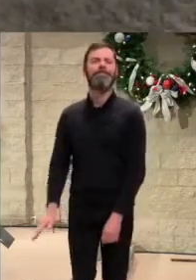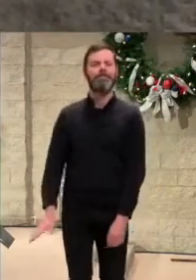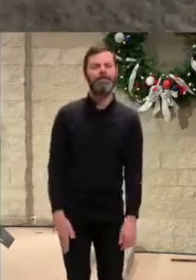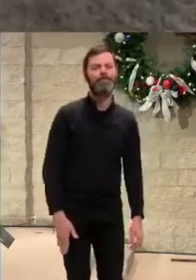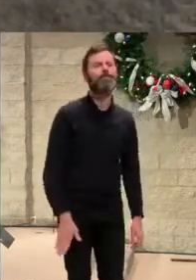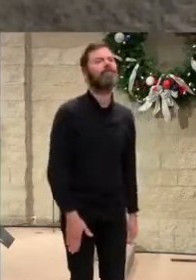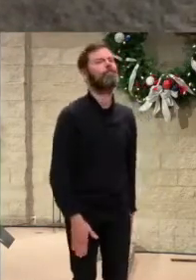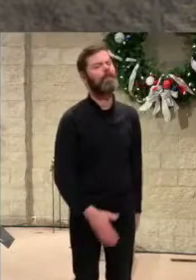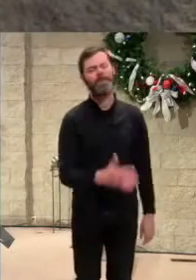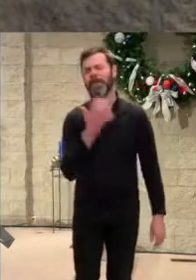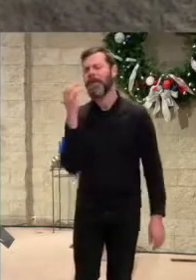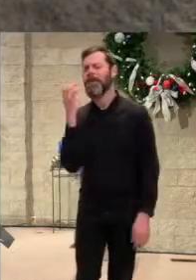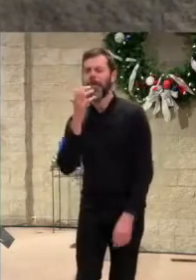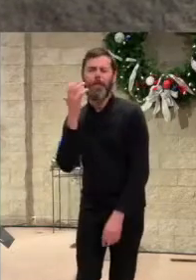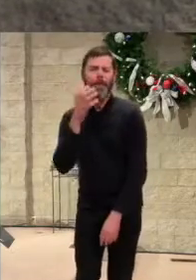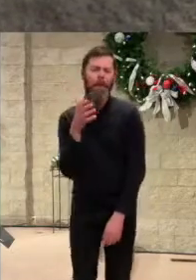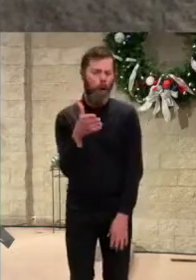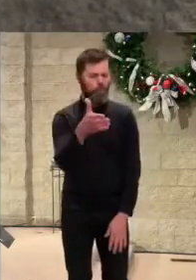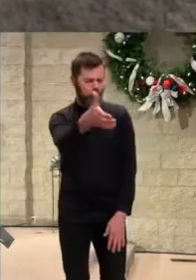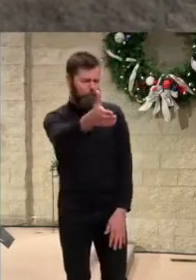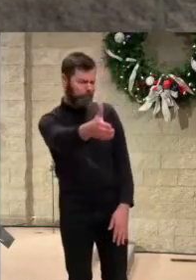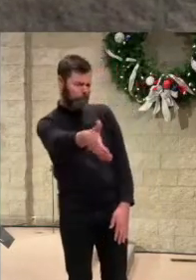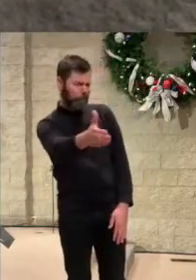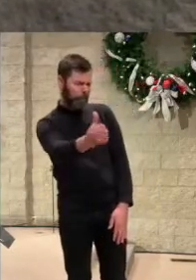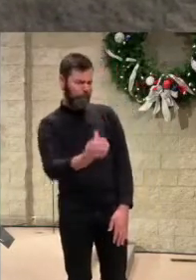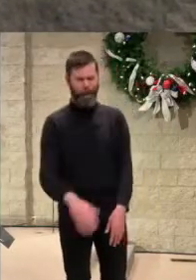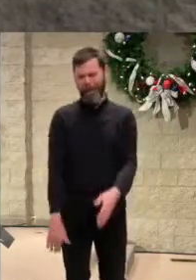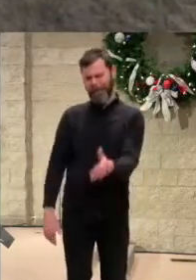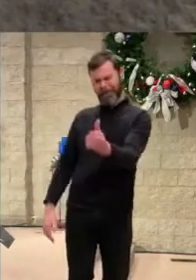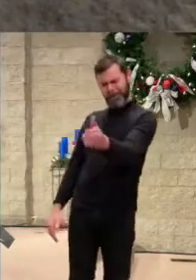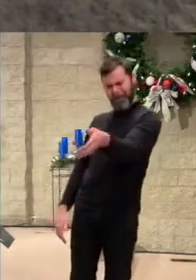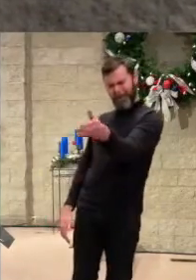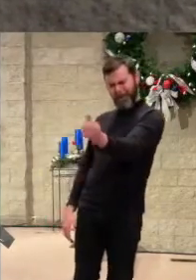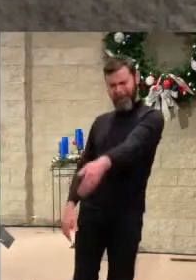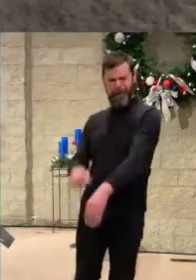Yeah. Oh, shake your head, shake your head.